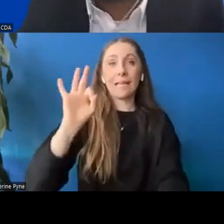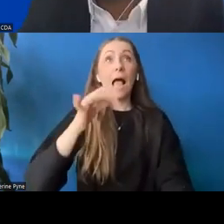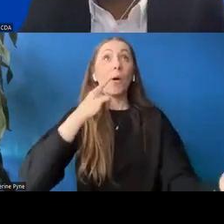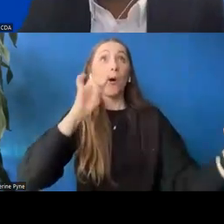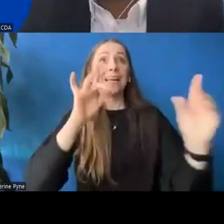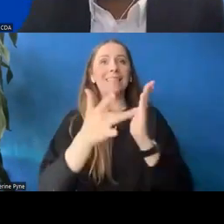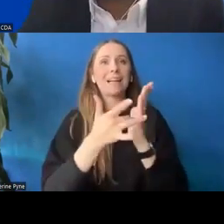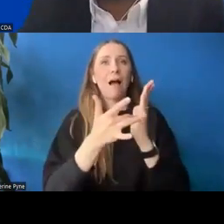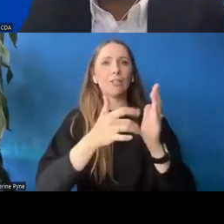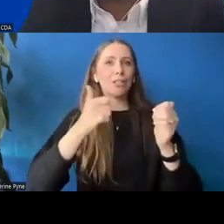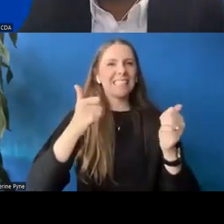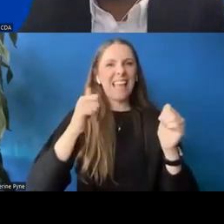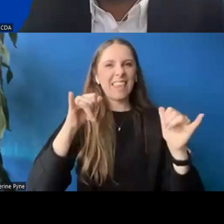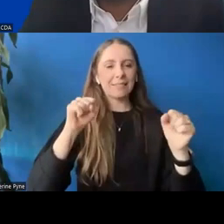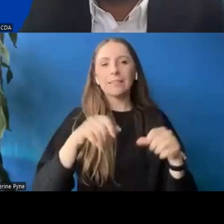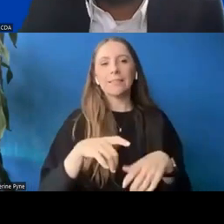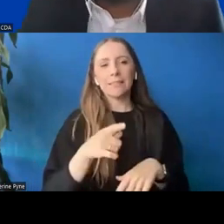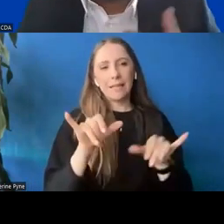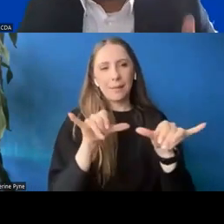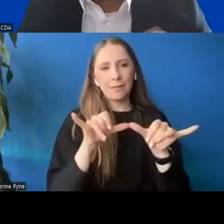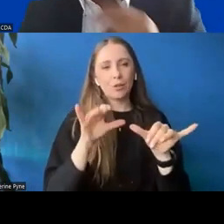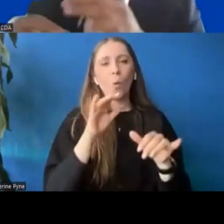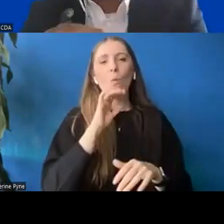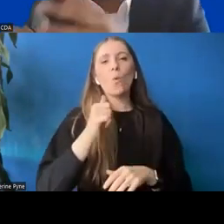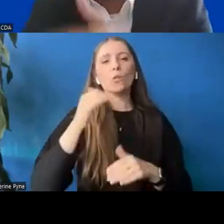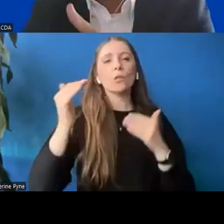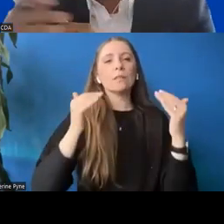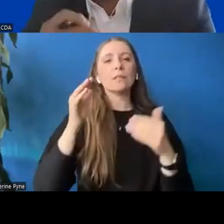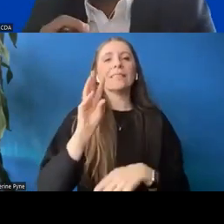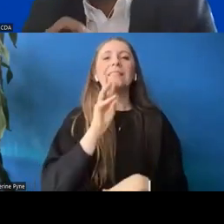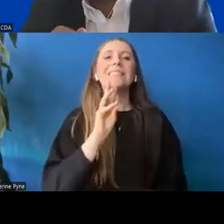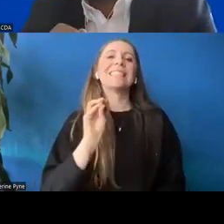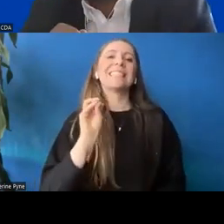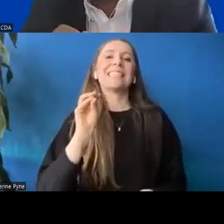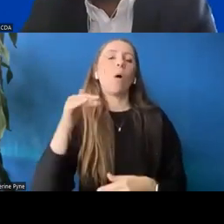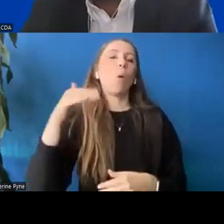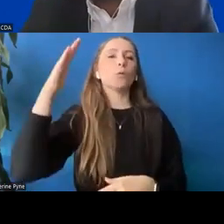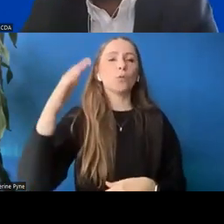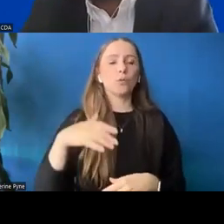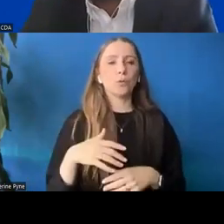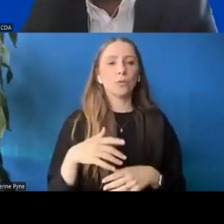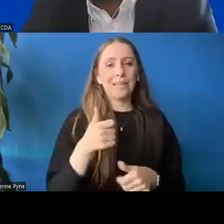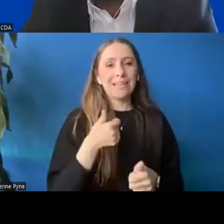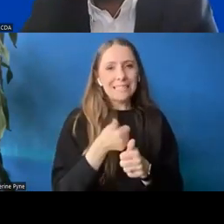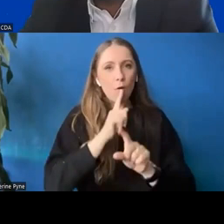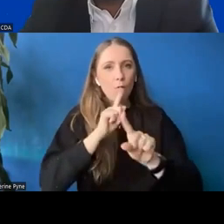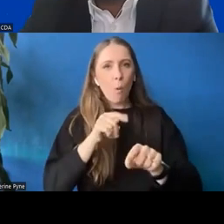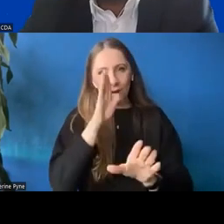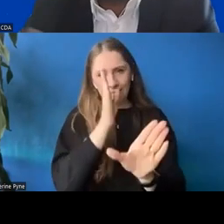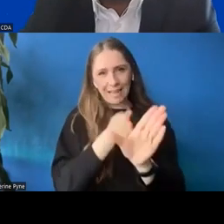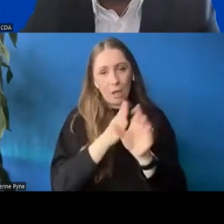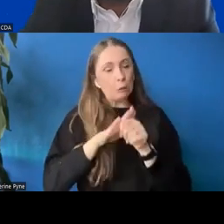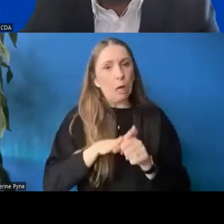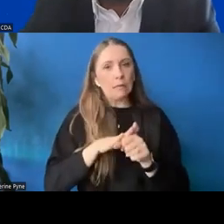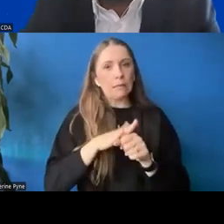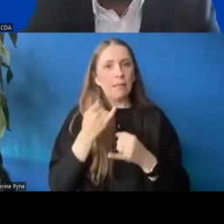technology is working. So the measure for this is the percent of older adults, and we define that as 60 and over, that's self-reported psychological distress within the last year.